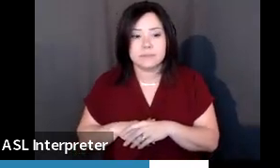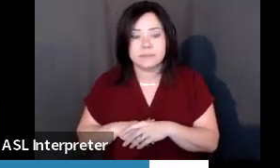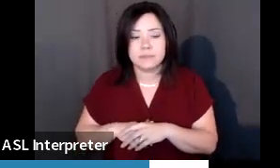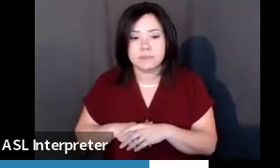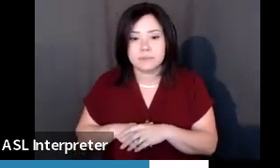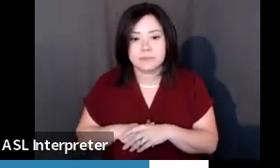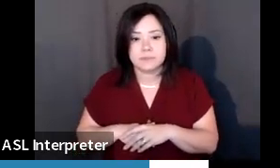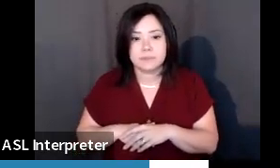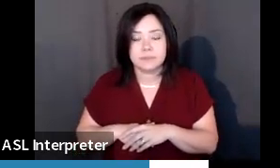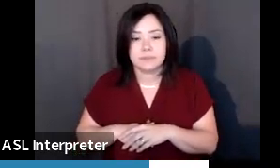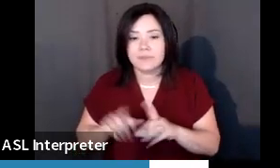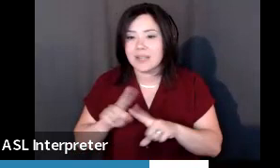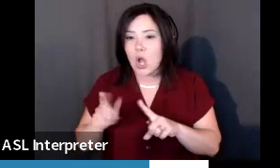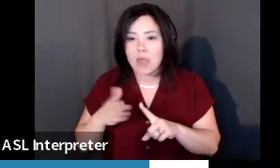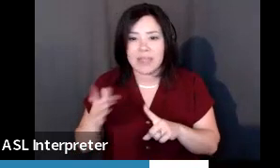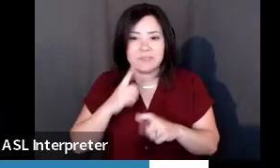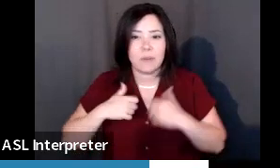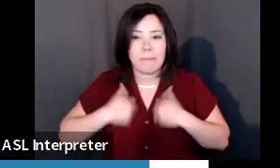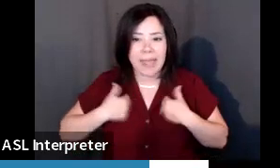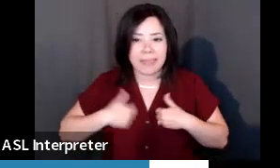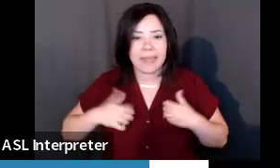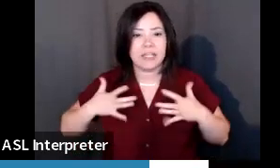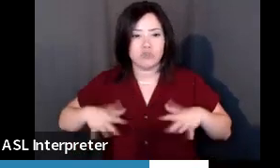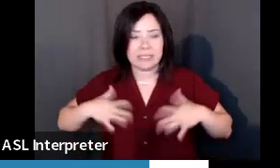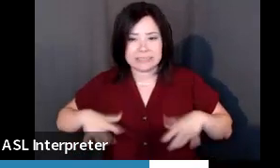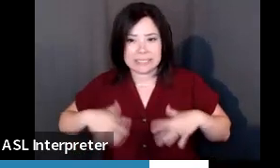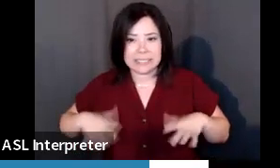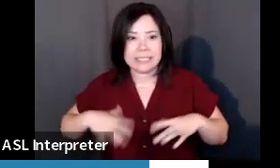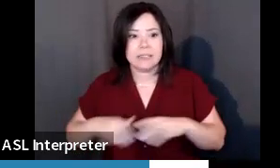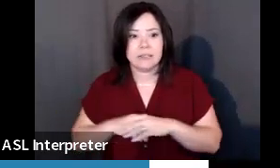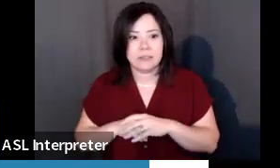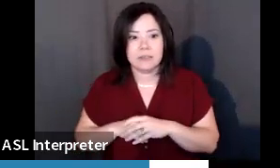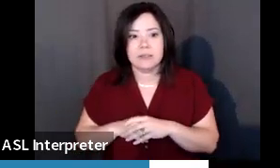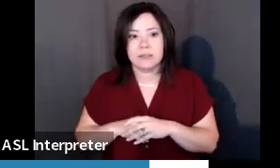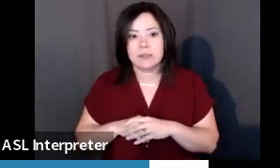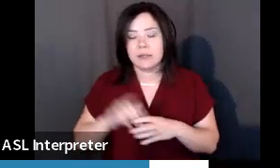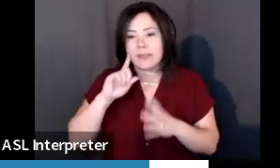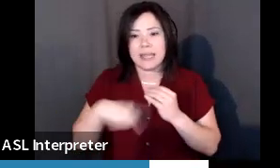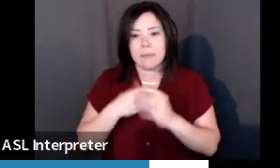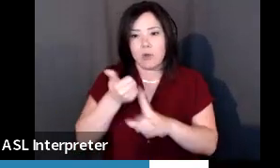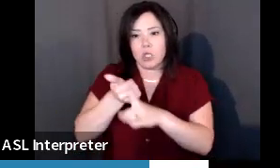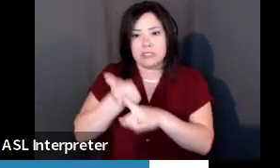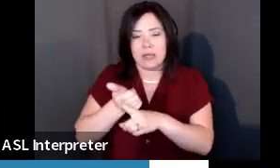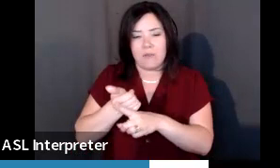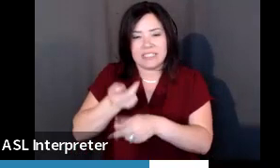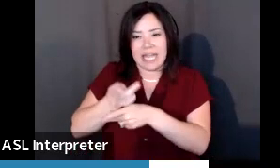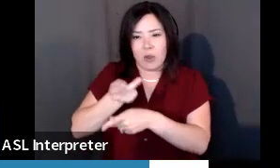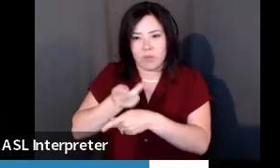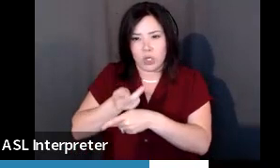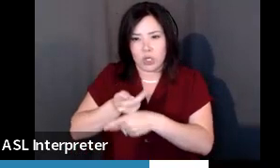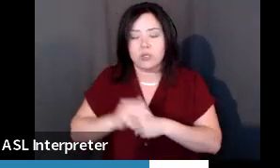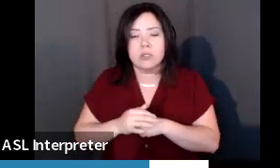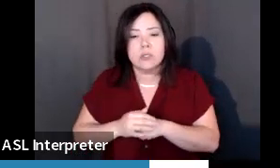There's all kinds of things for bathing and dressing. Again, thinking of yourself as the caregiver, what's going to